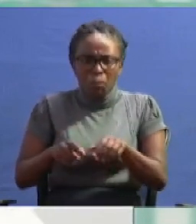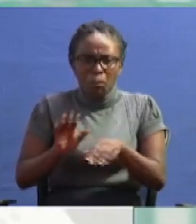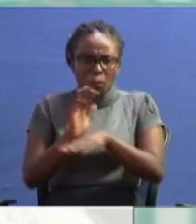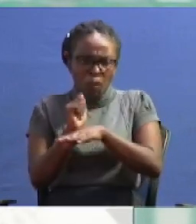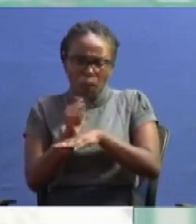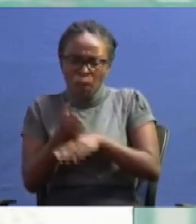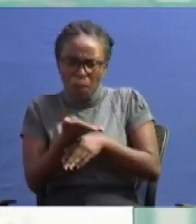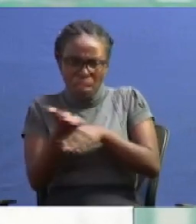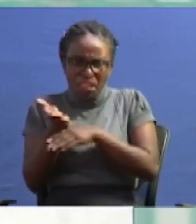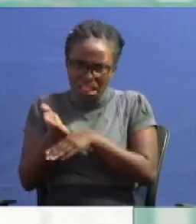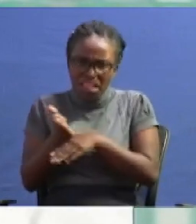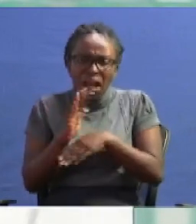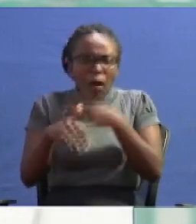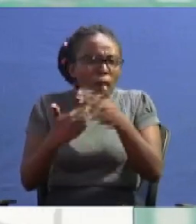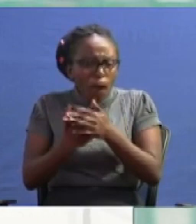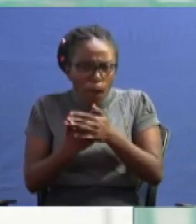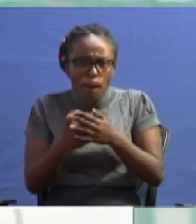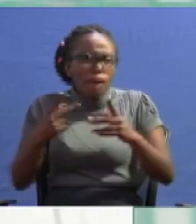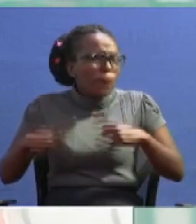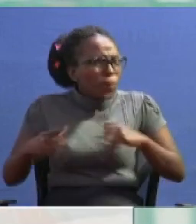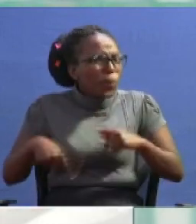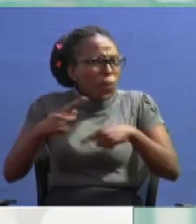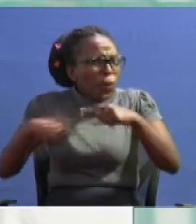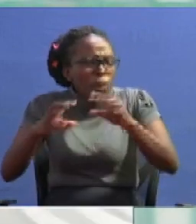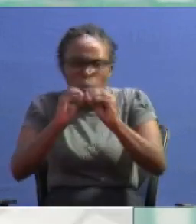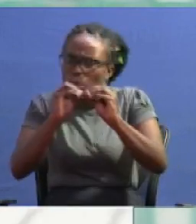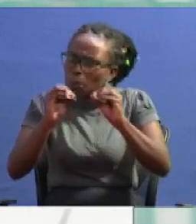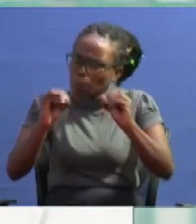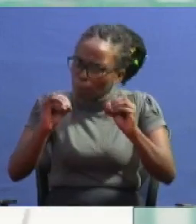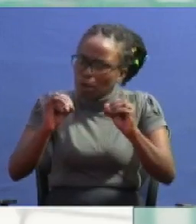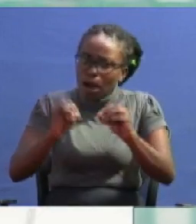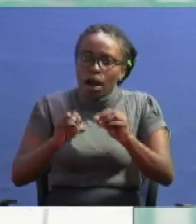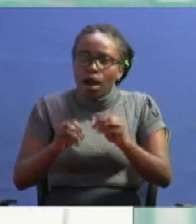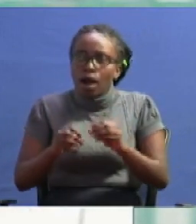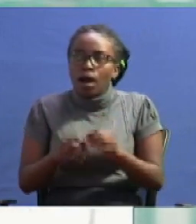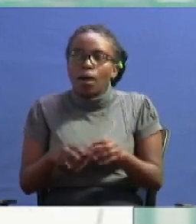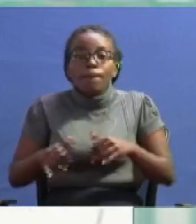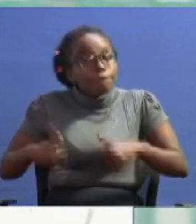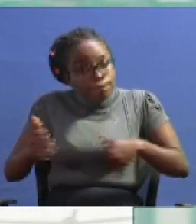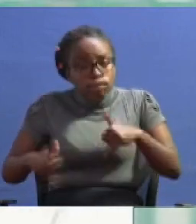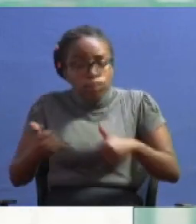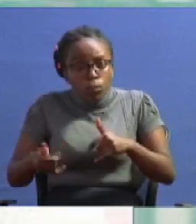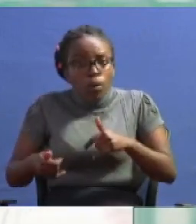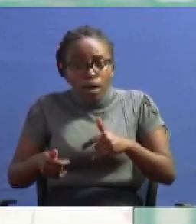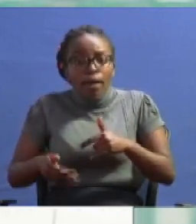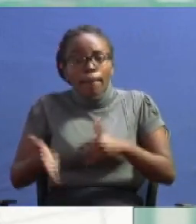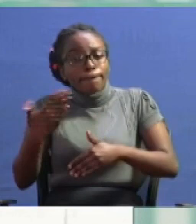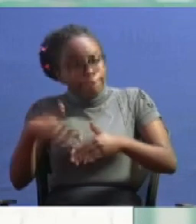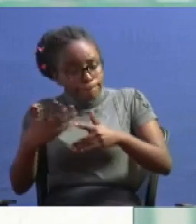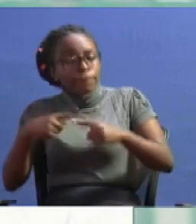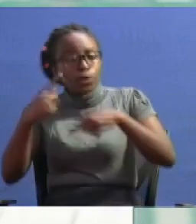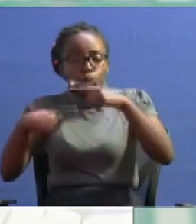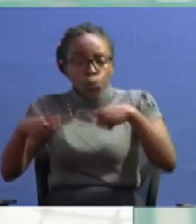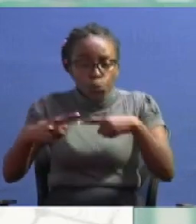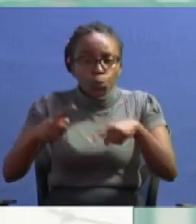cannot go to the same people and have them play his songs. He can either go back to the ground, what he is doing right